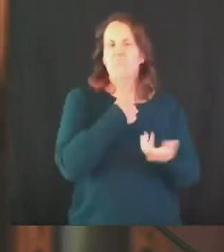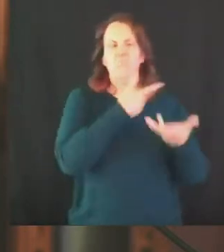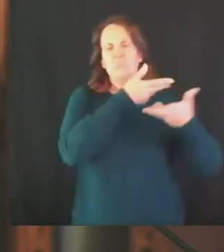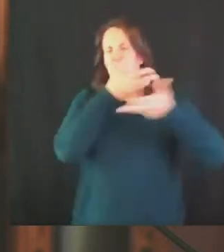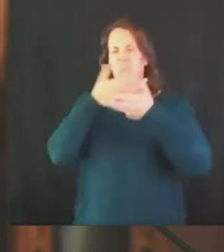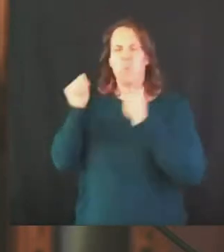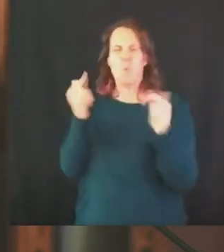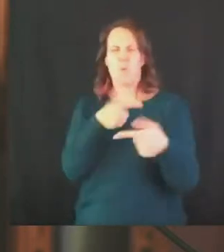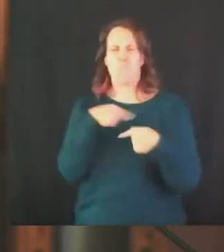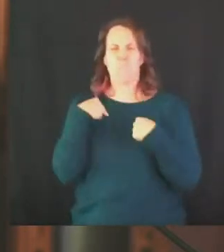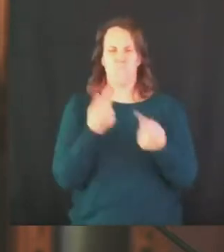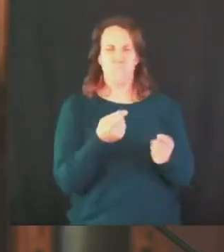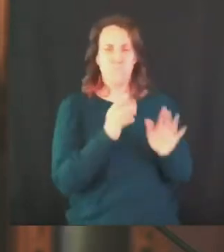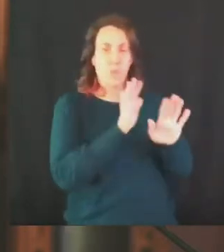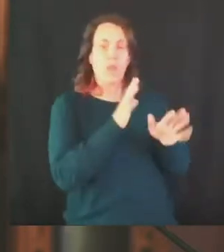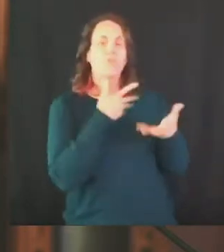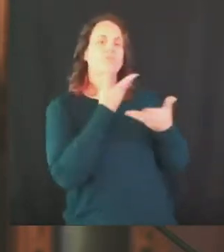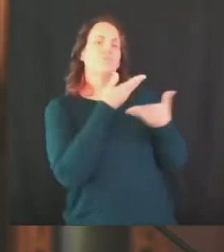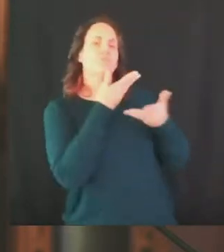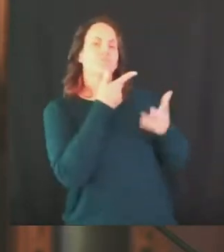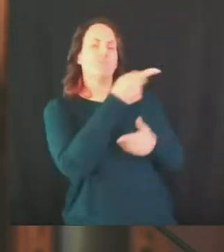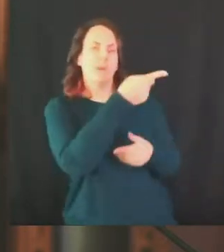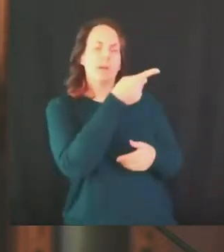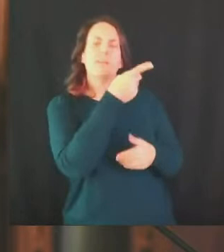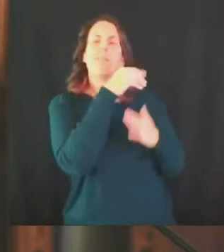decision together yesterday.